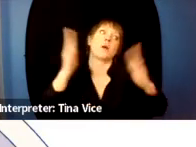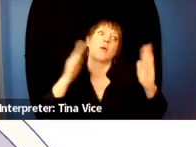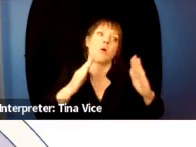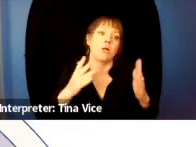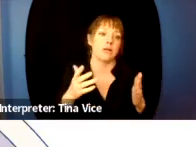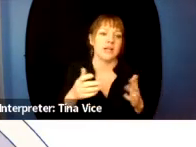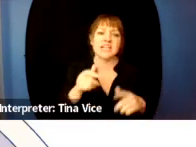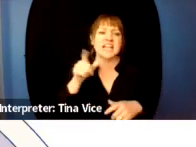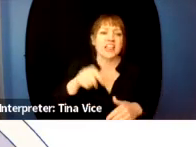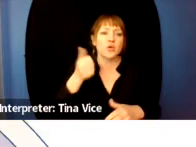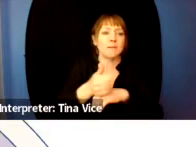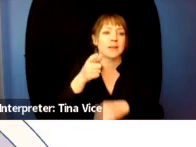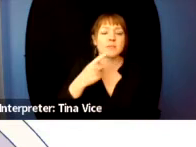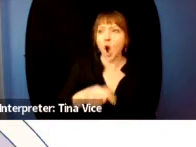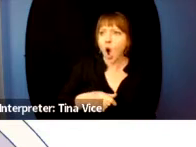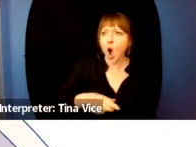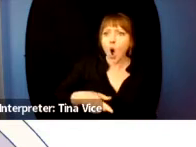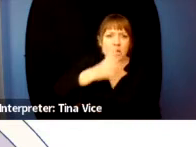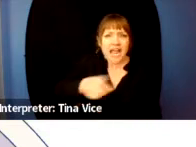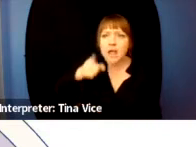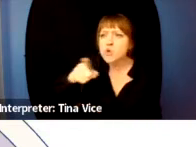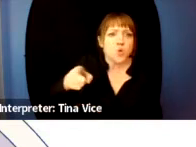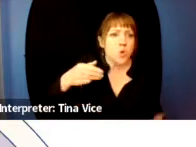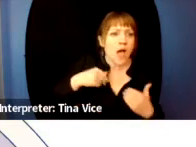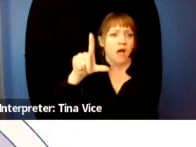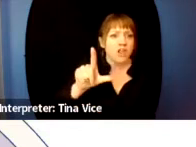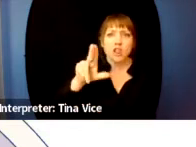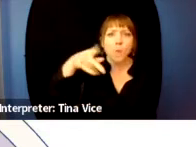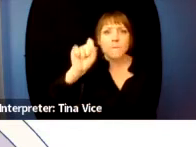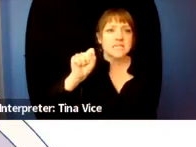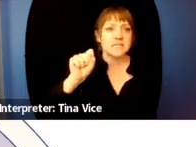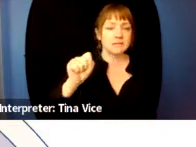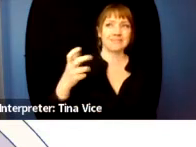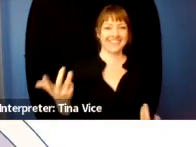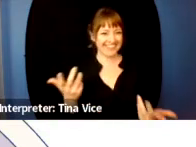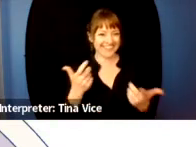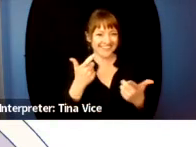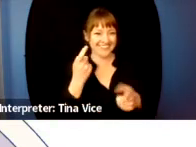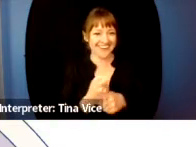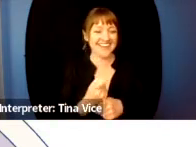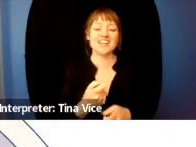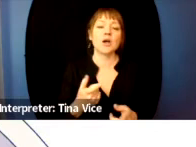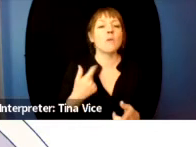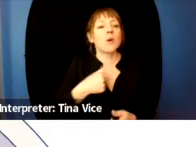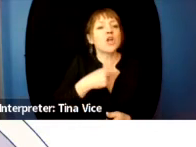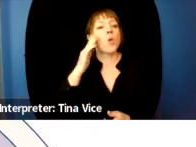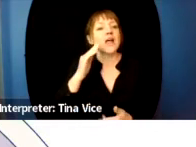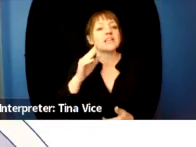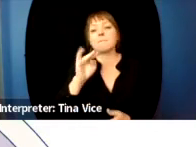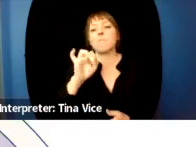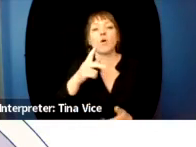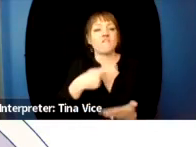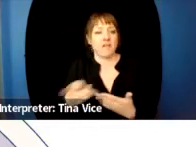have lupus," right? So we have this idea that it's a moral failing, when really what we know is that brains are changing in response to